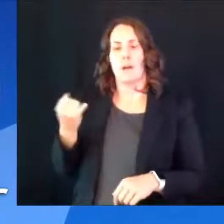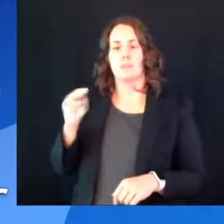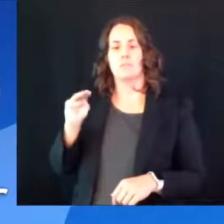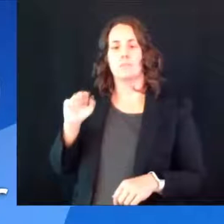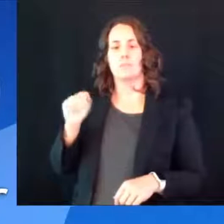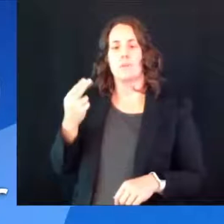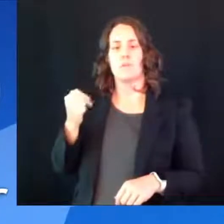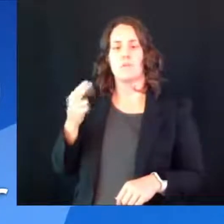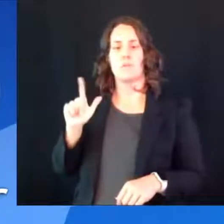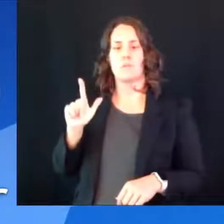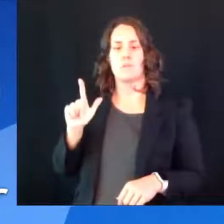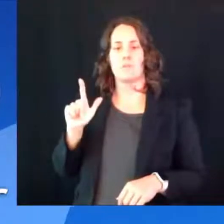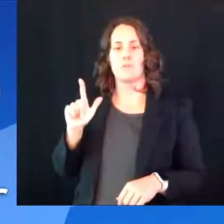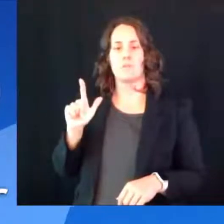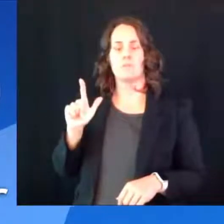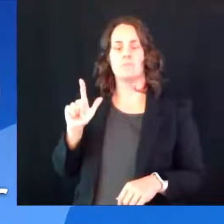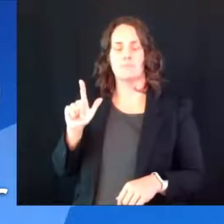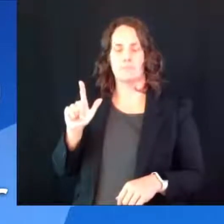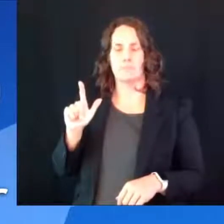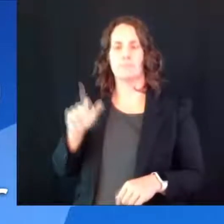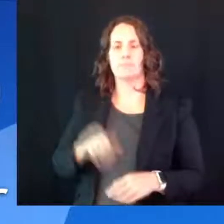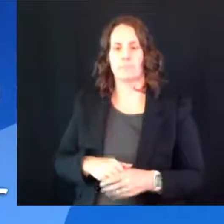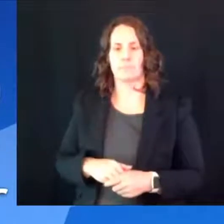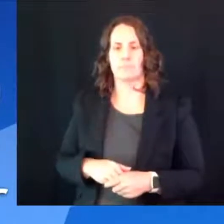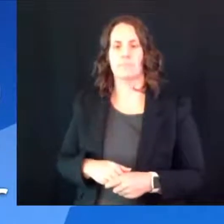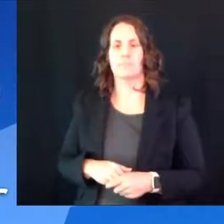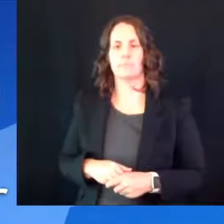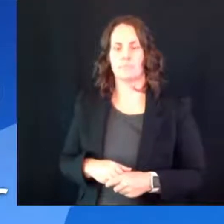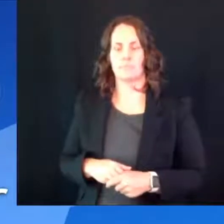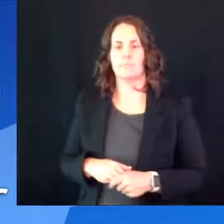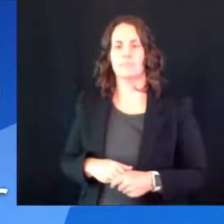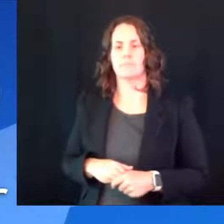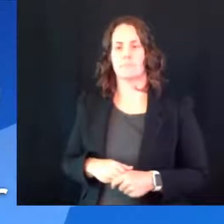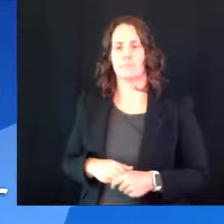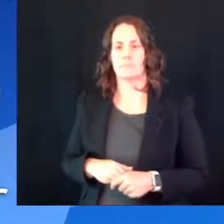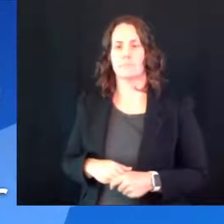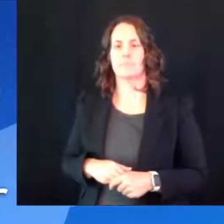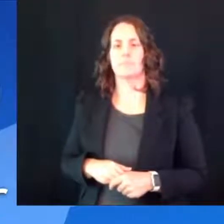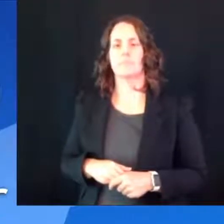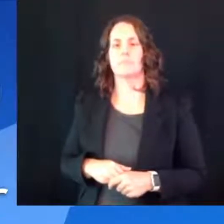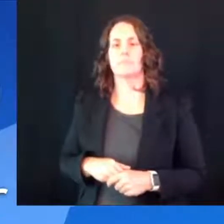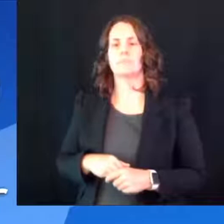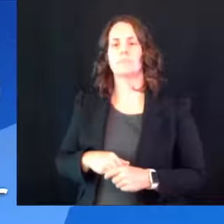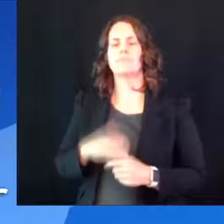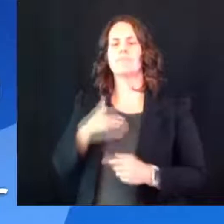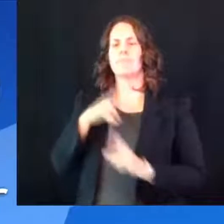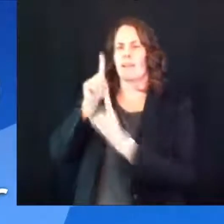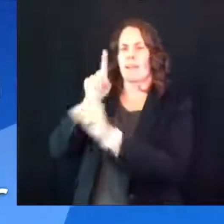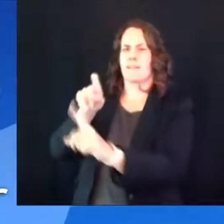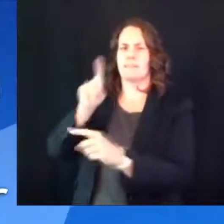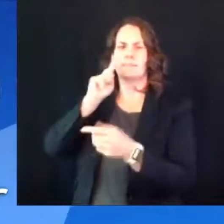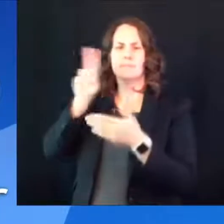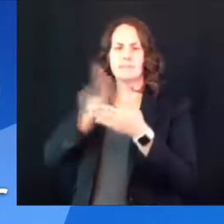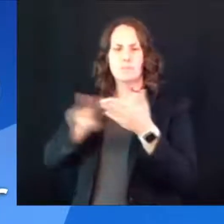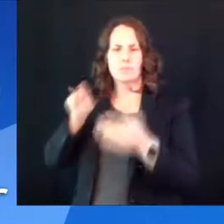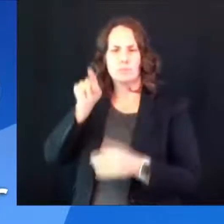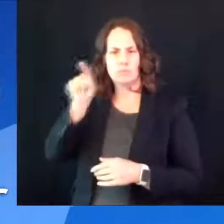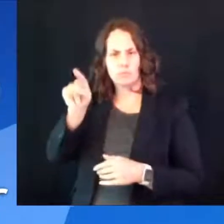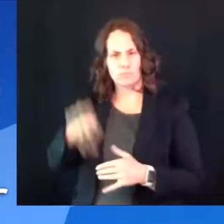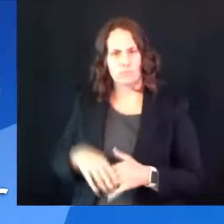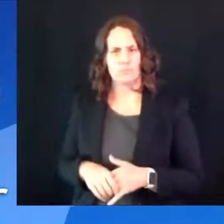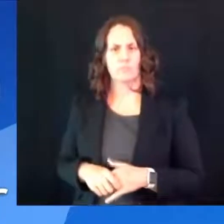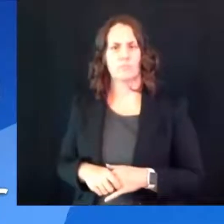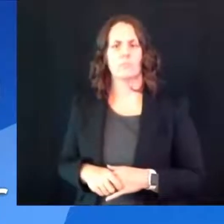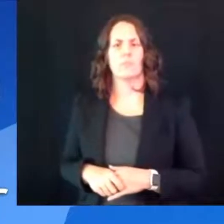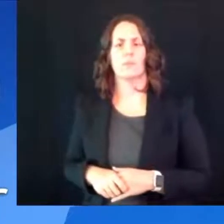Thanks for taking my question. So Secretary Palm mentioned that we are right now in a worse place than we were back in March.